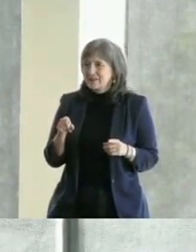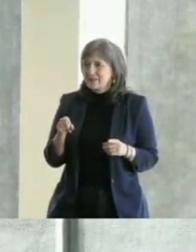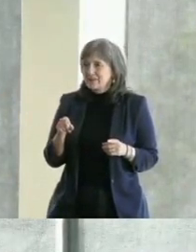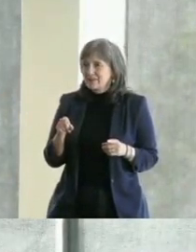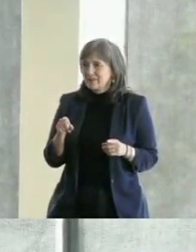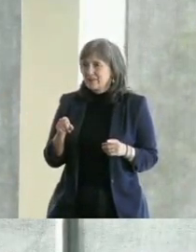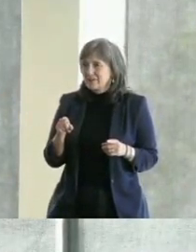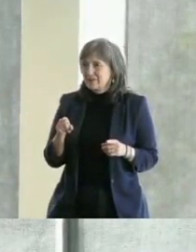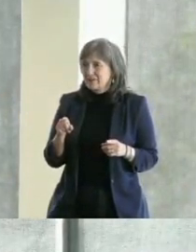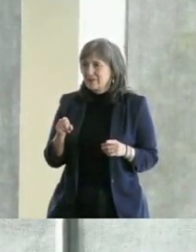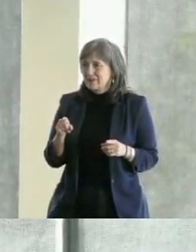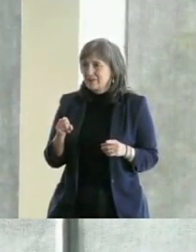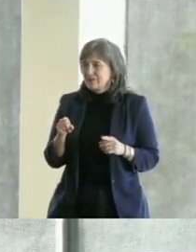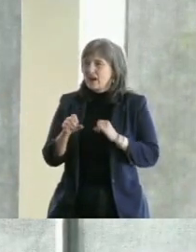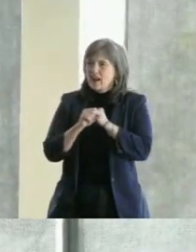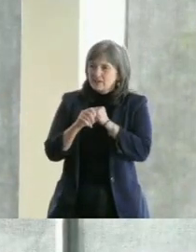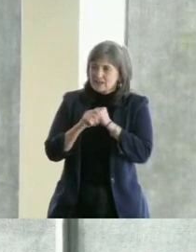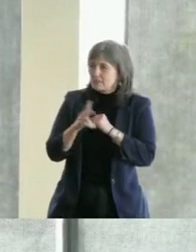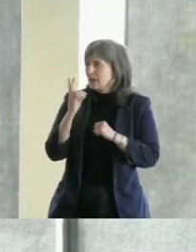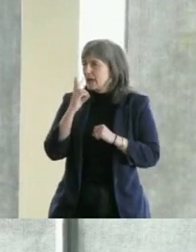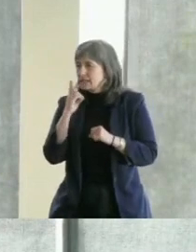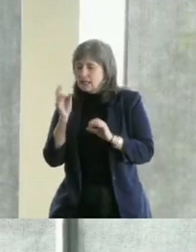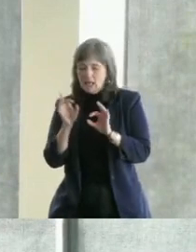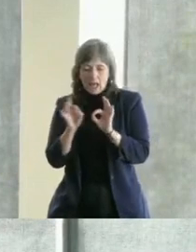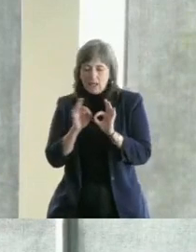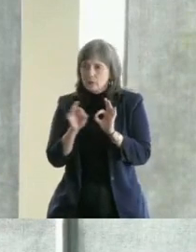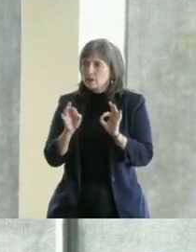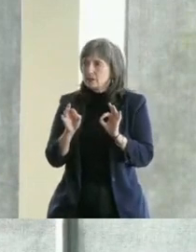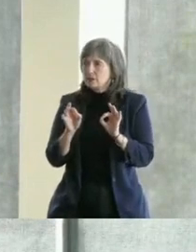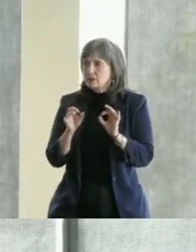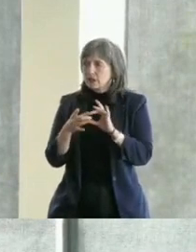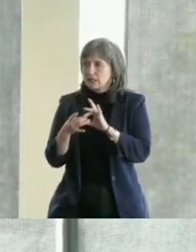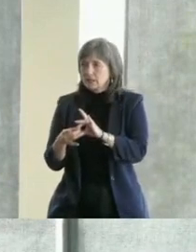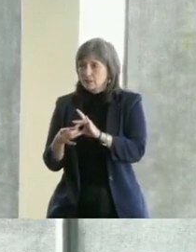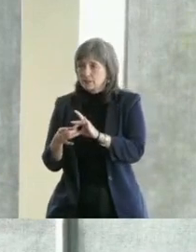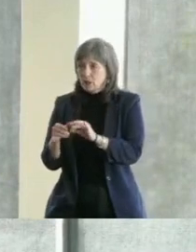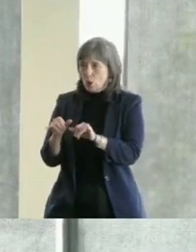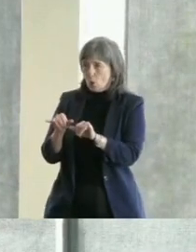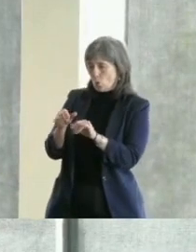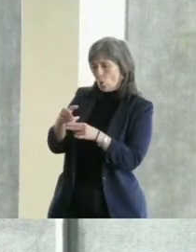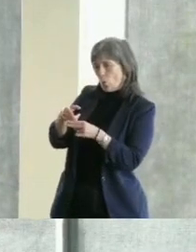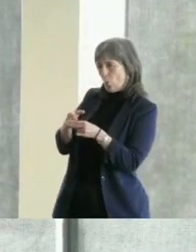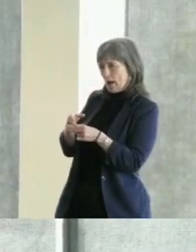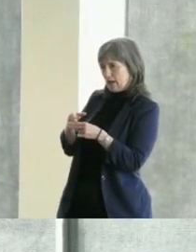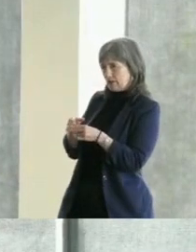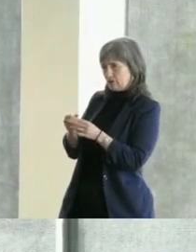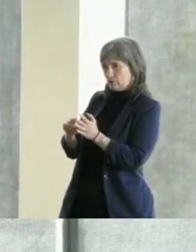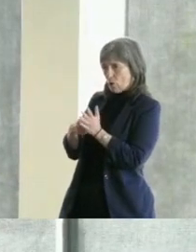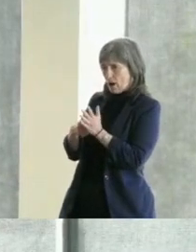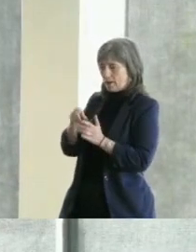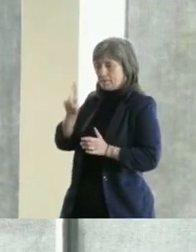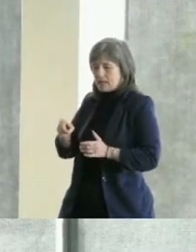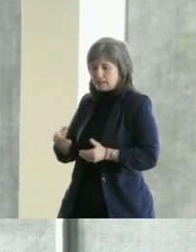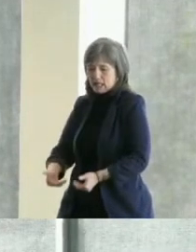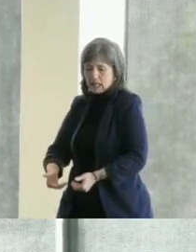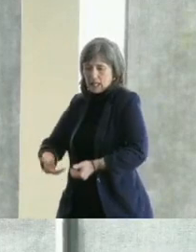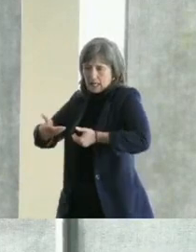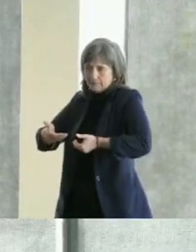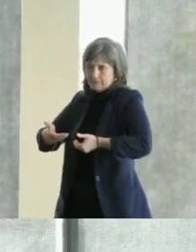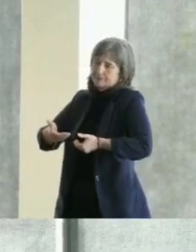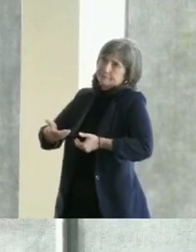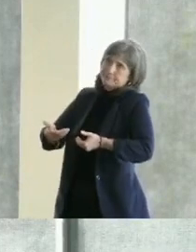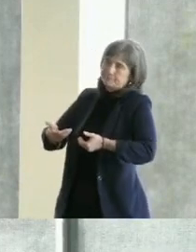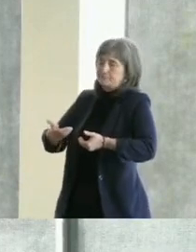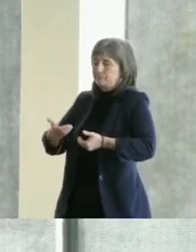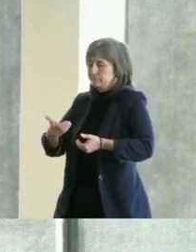before, language surrounding like weight requirements, must be able to lift Yep.